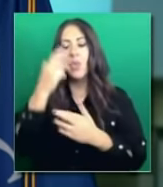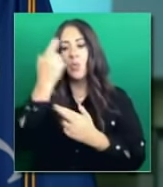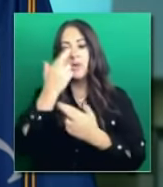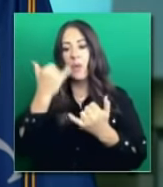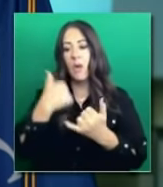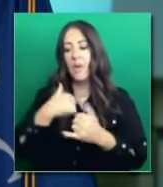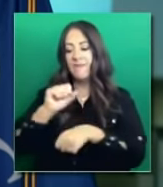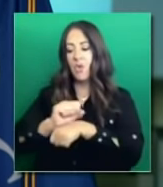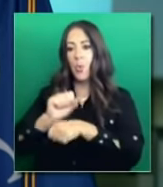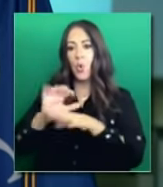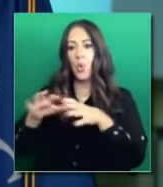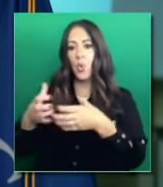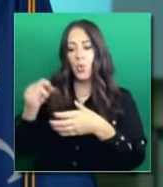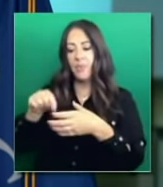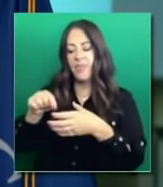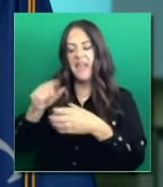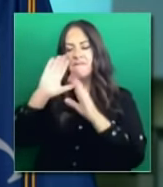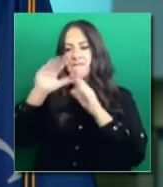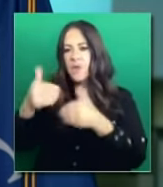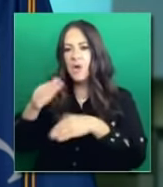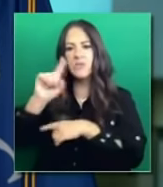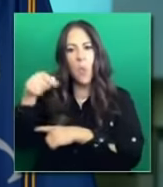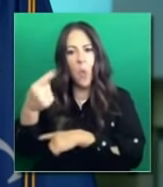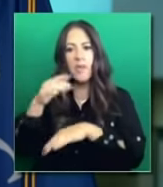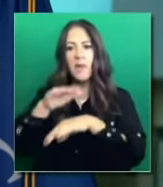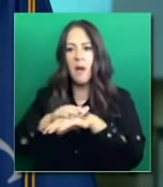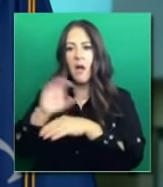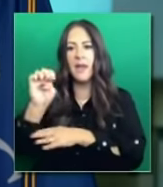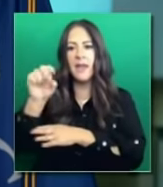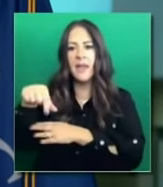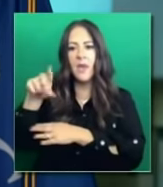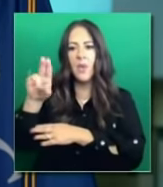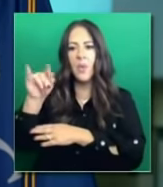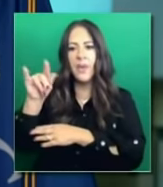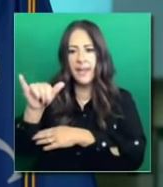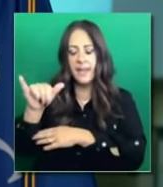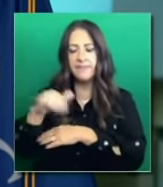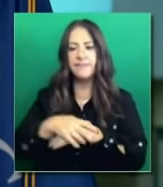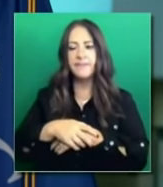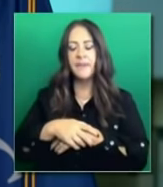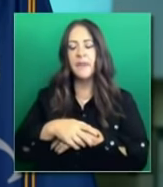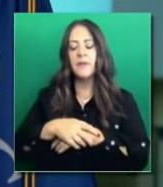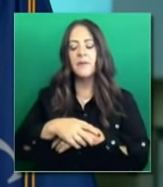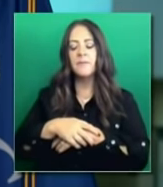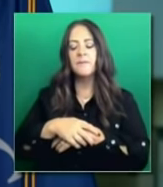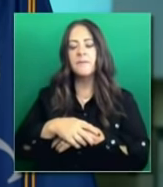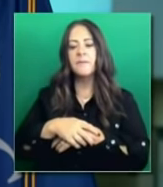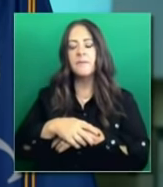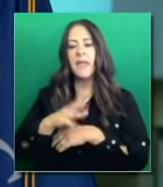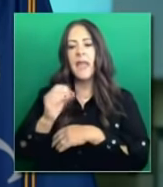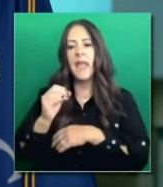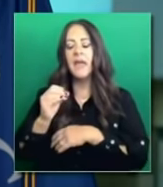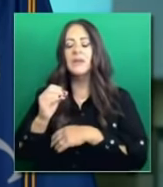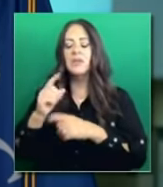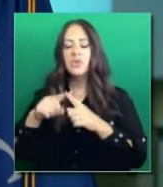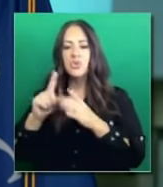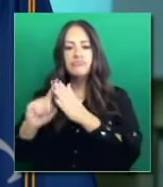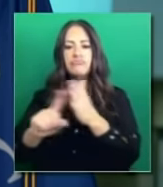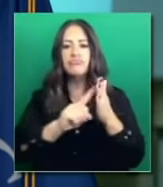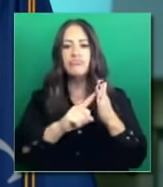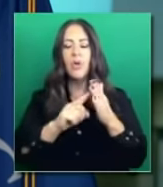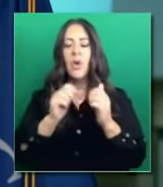on equity, was to focus on the question you have posed and broaden that question to other diverse communities, rural and remote